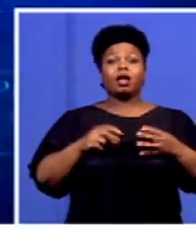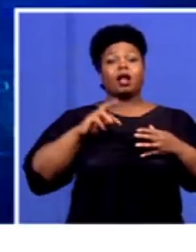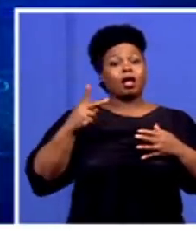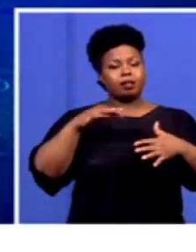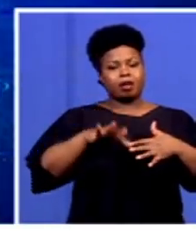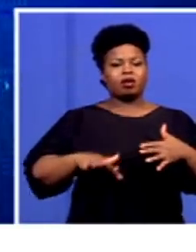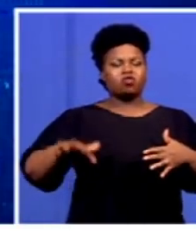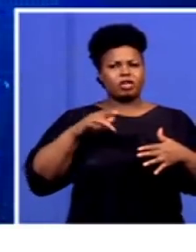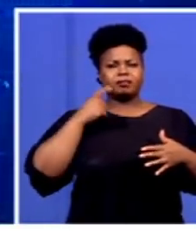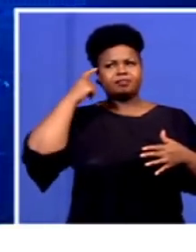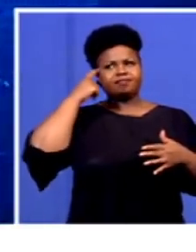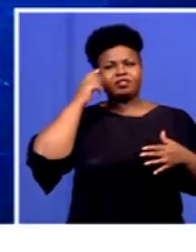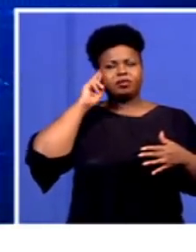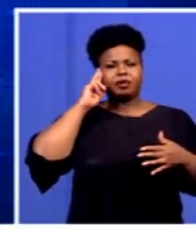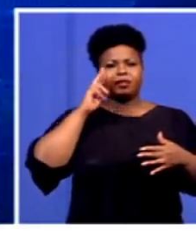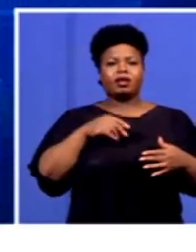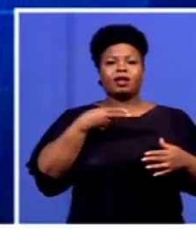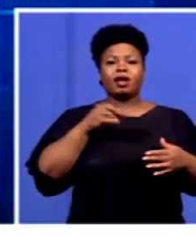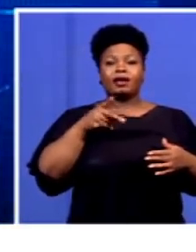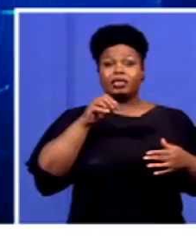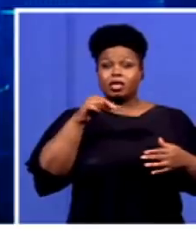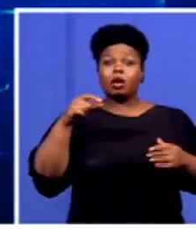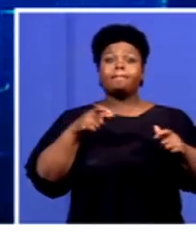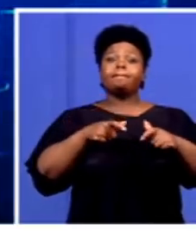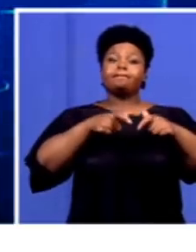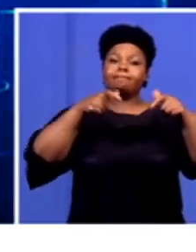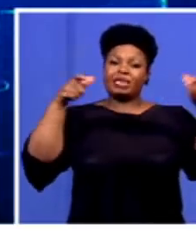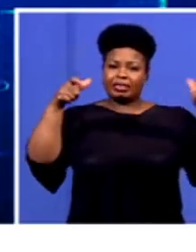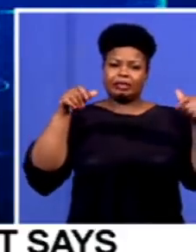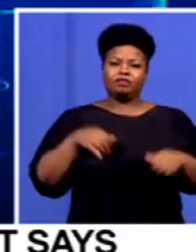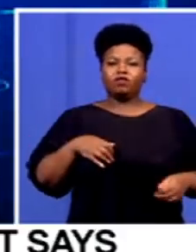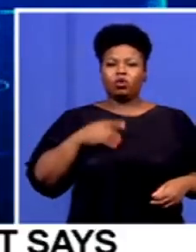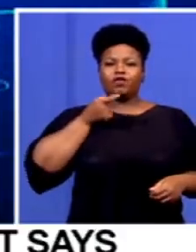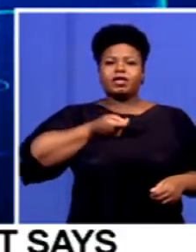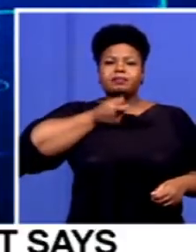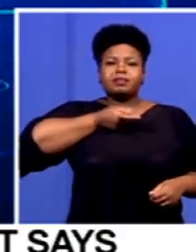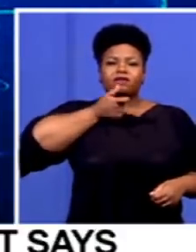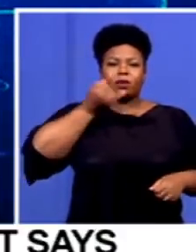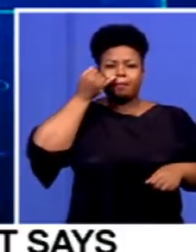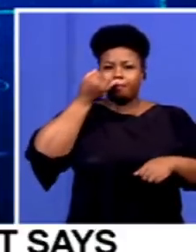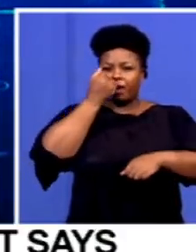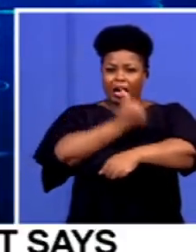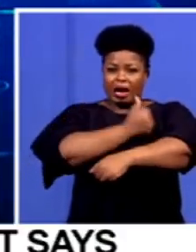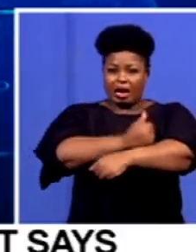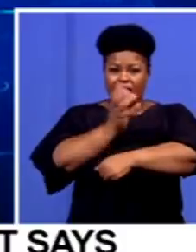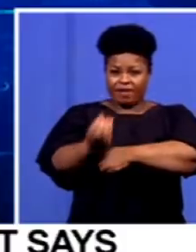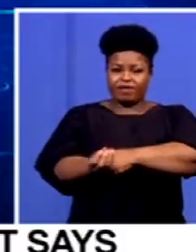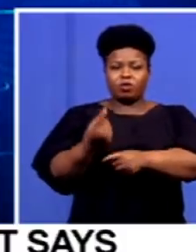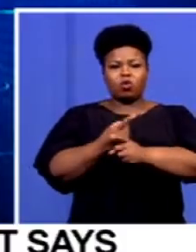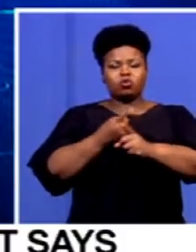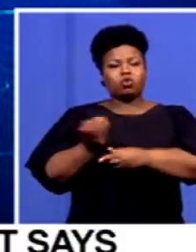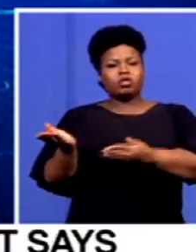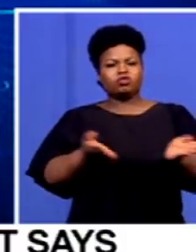that come to mind was Harding, one of the biggest drug labs there, Mandrax drug lab that we've uncovered there, where they were